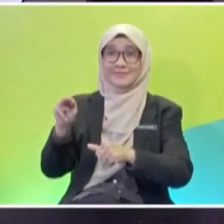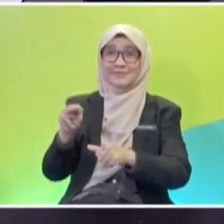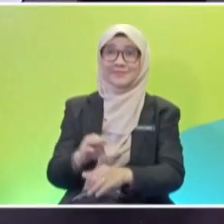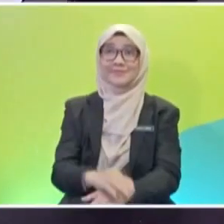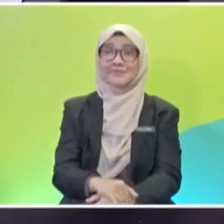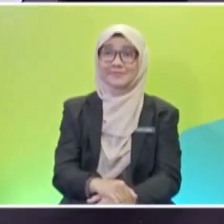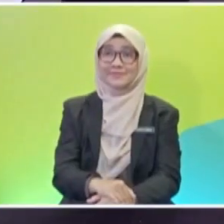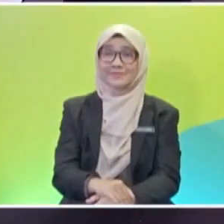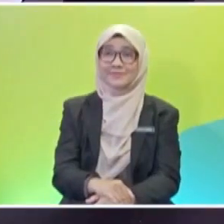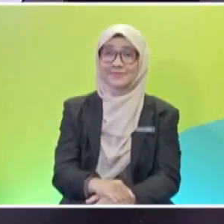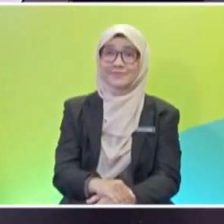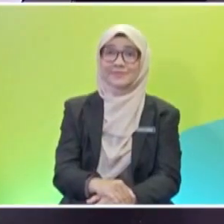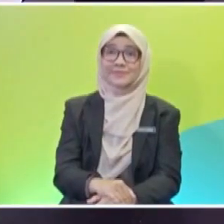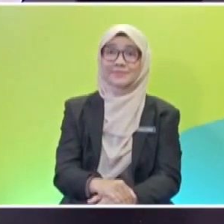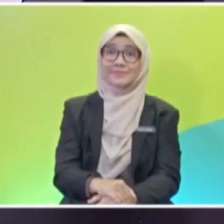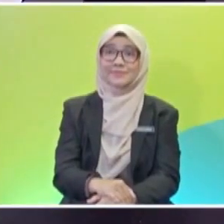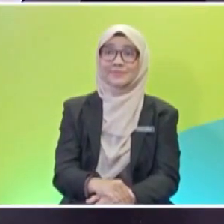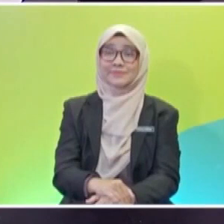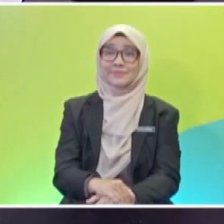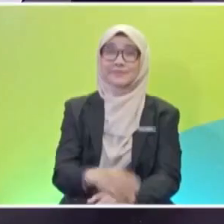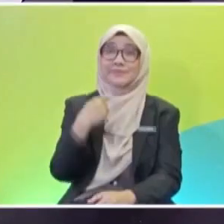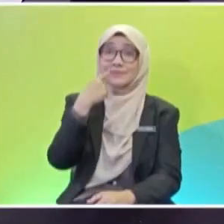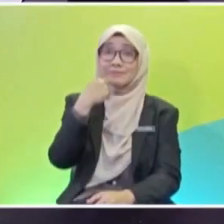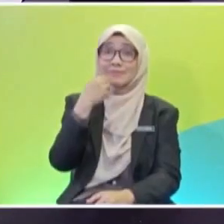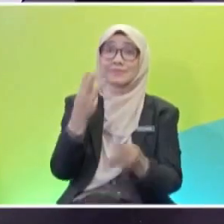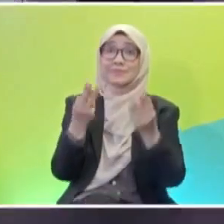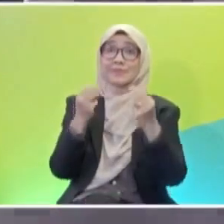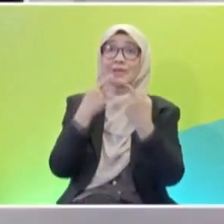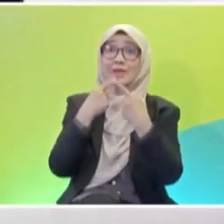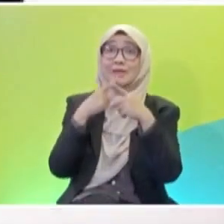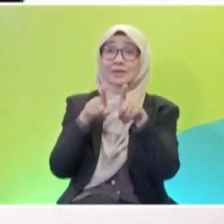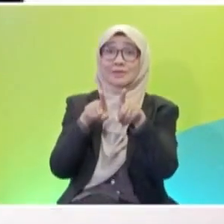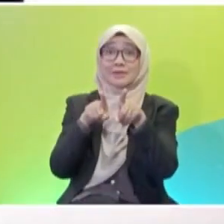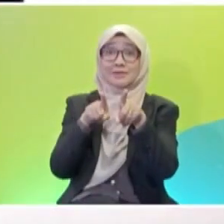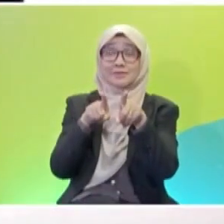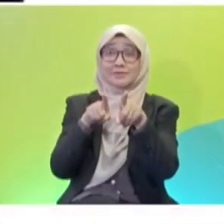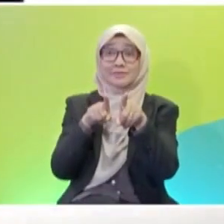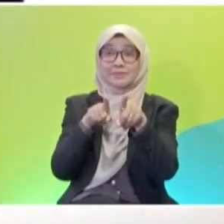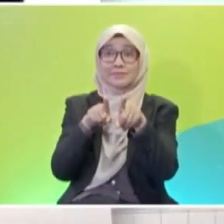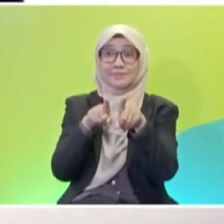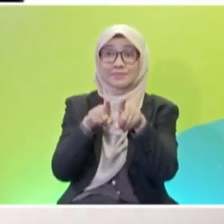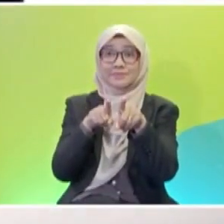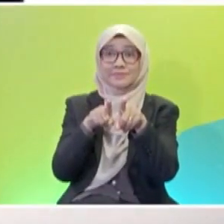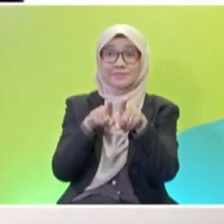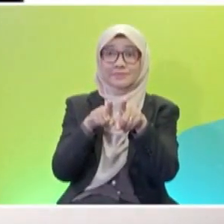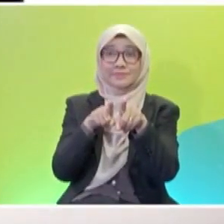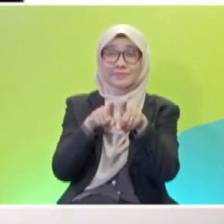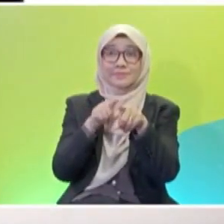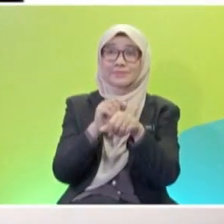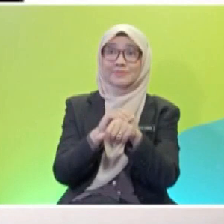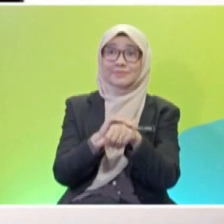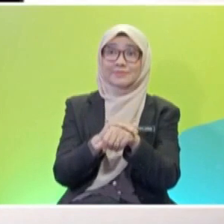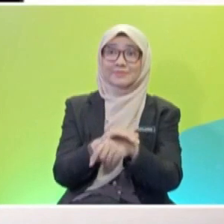hand. Okay. Anyone would like to volunteer to respond? Anyone first? I can see